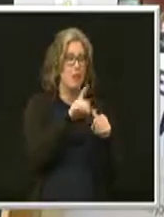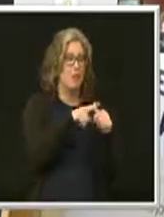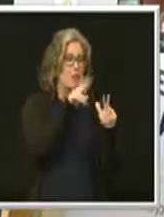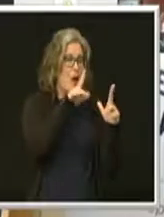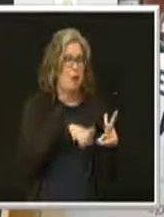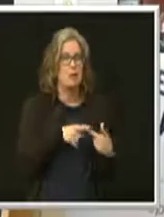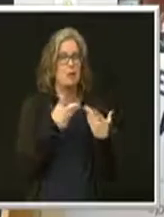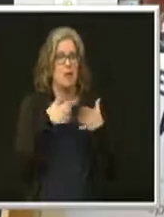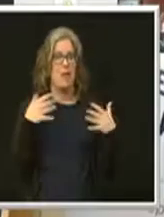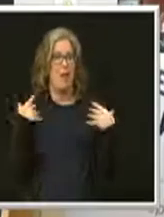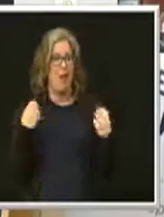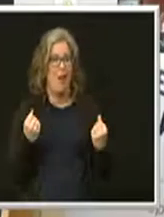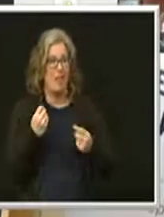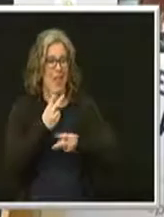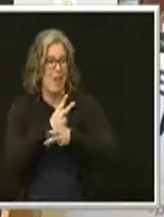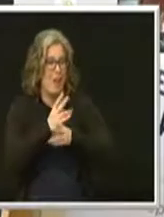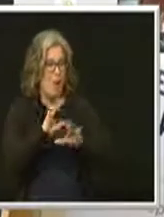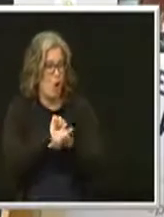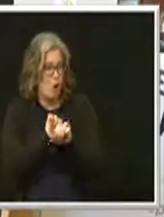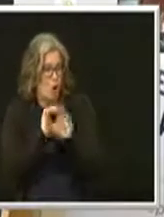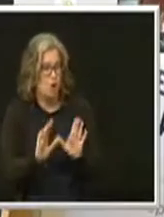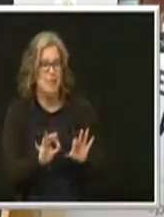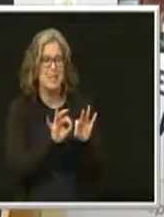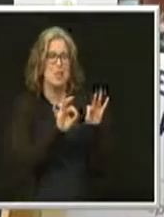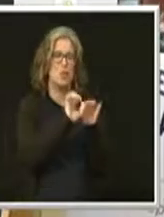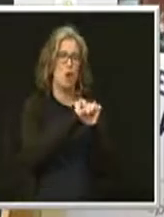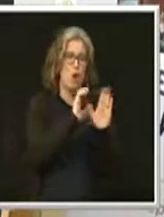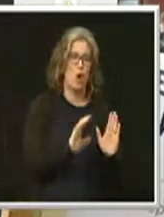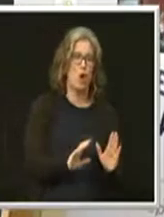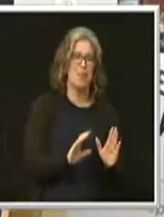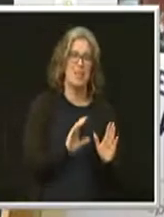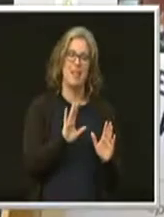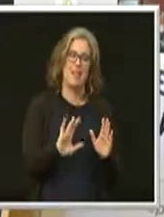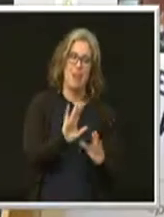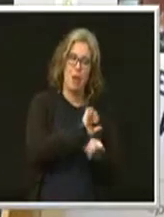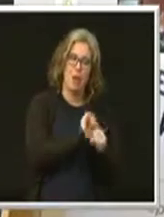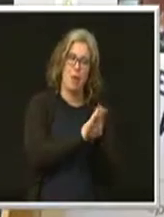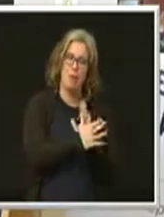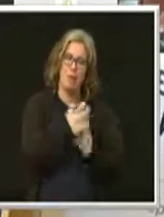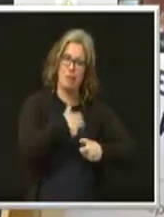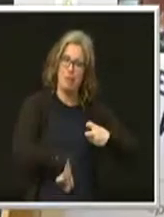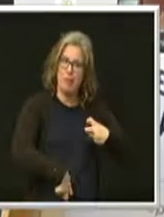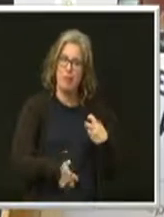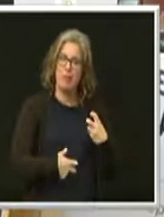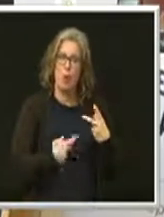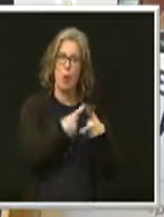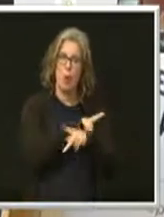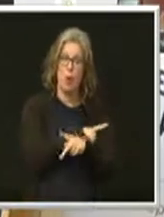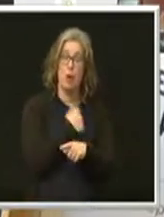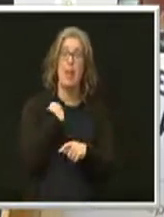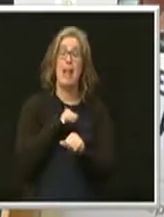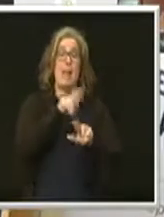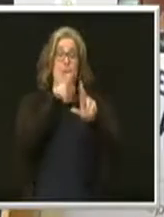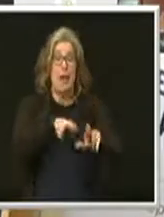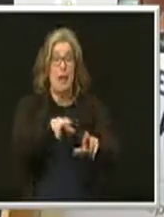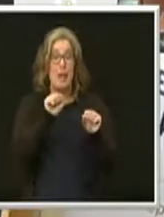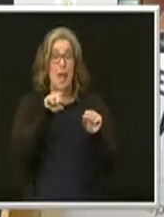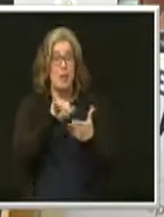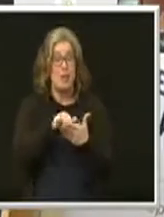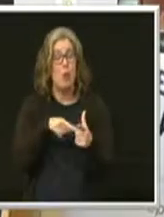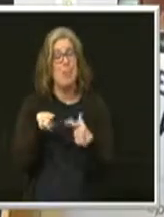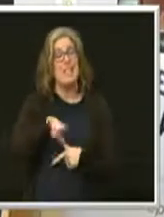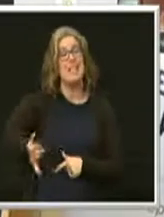and healthcare workers and our essential workers' job more difficult. We can respond, we can do this, but we need everyone's